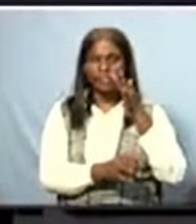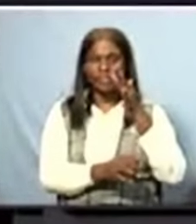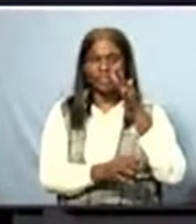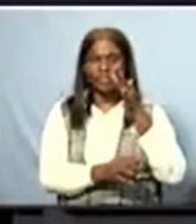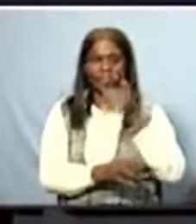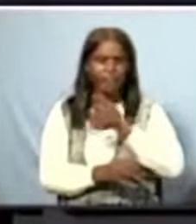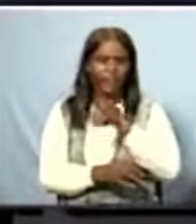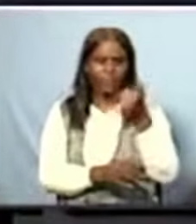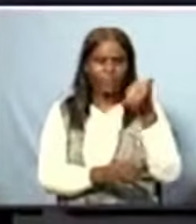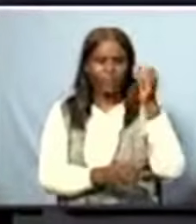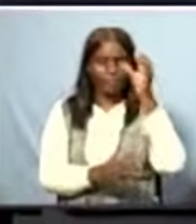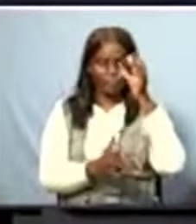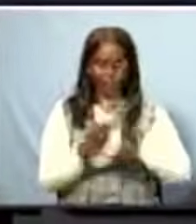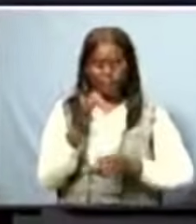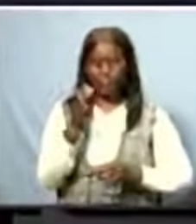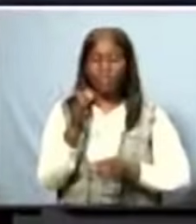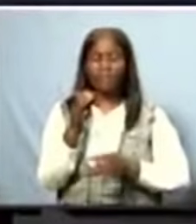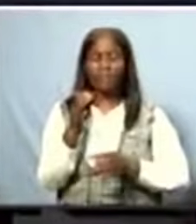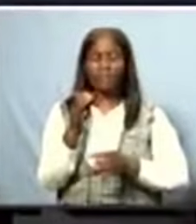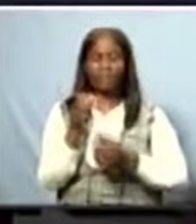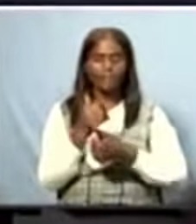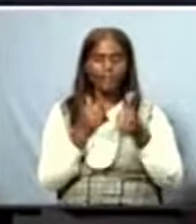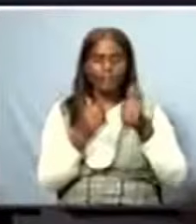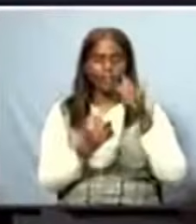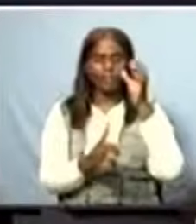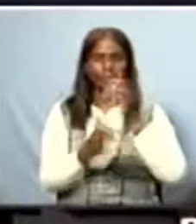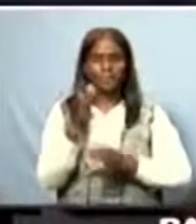the other clause on